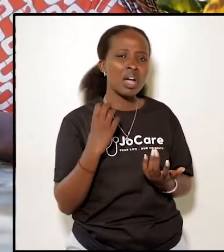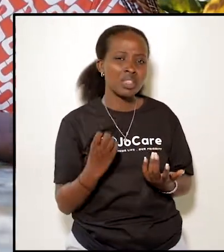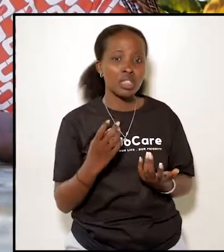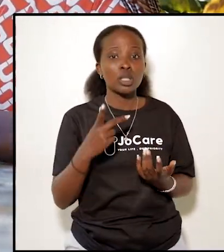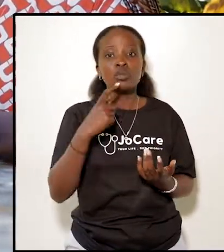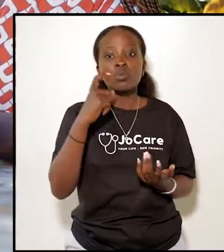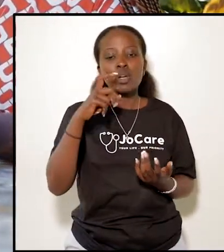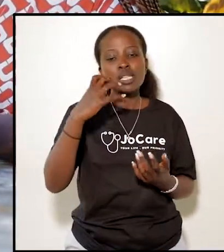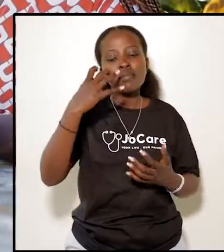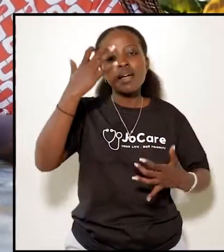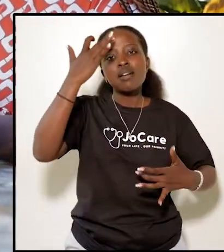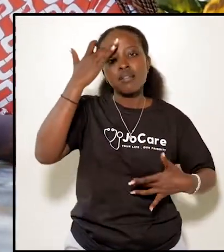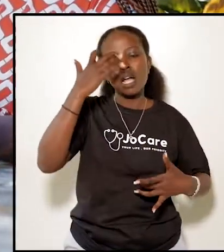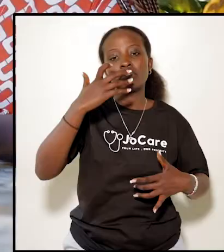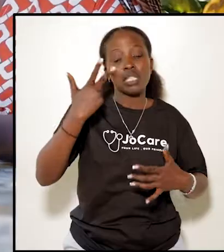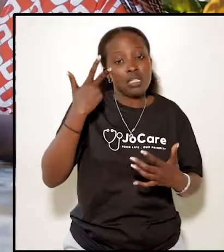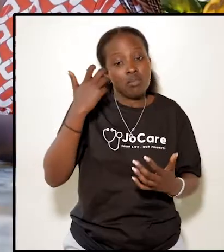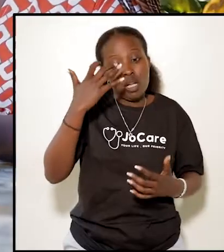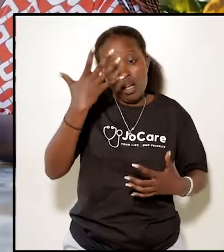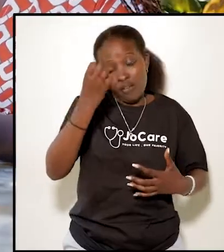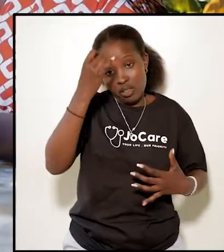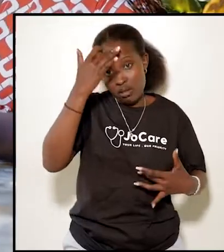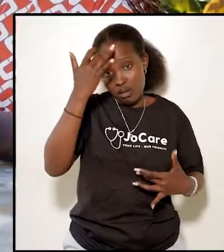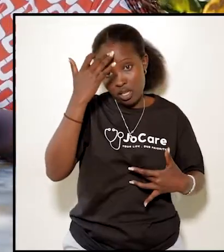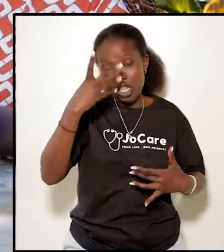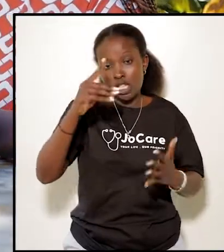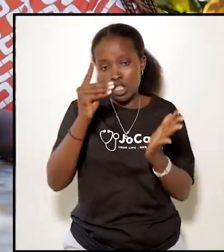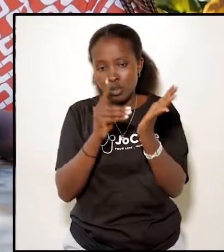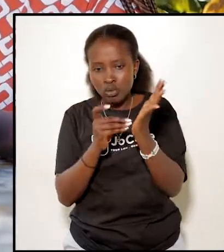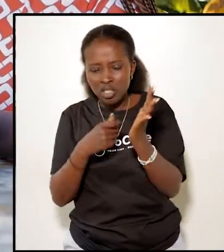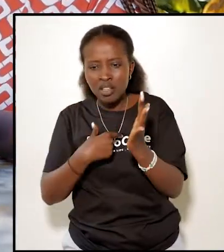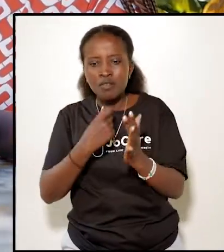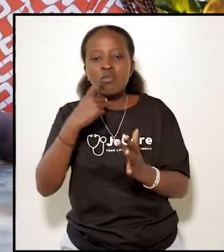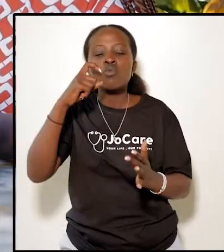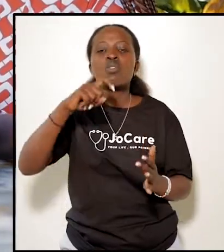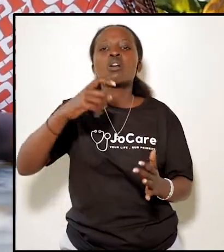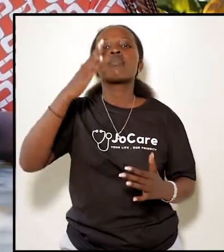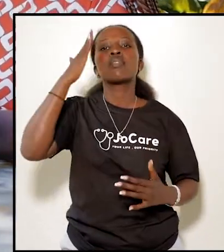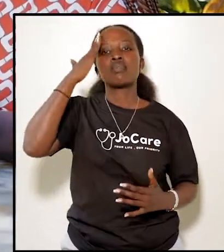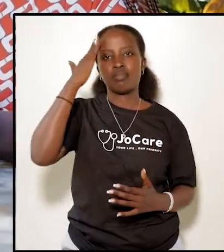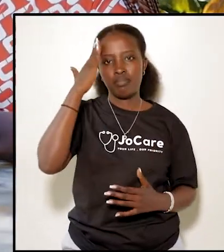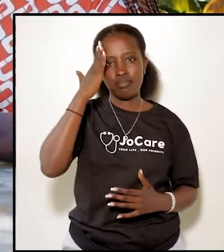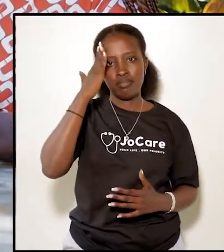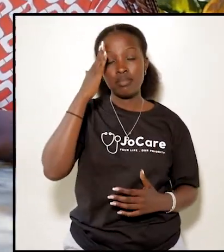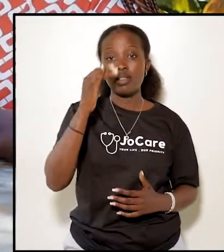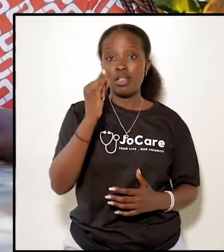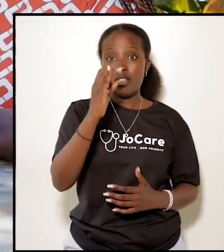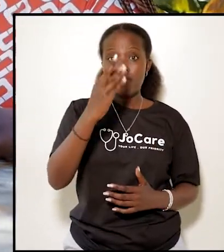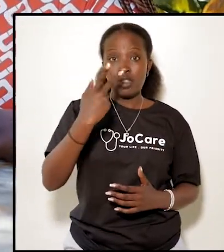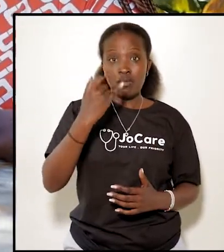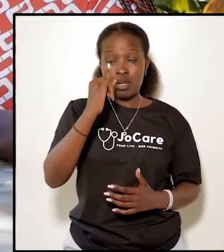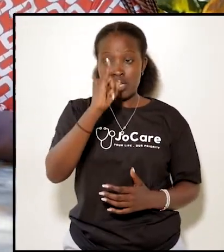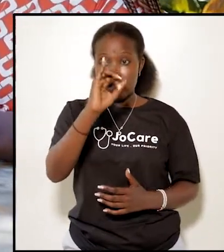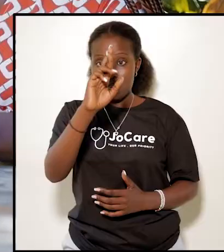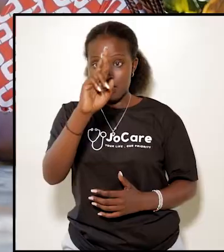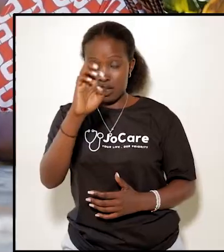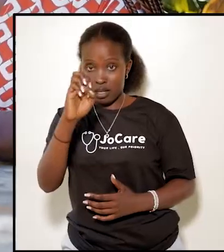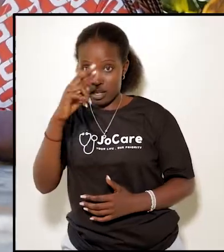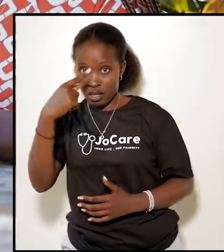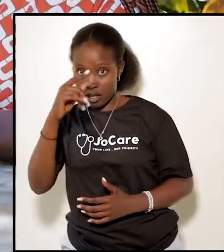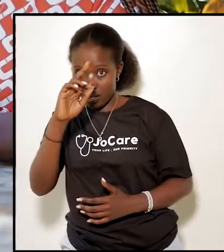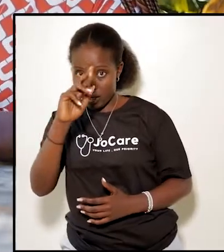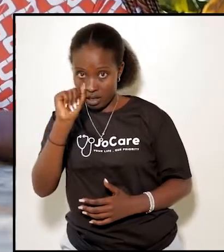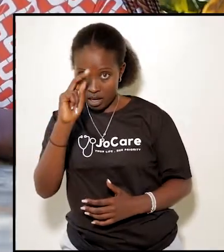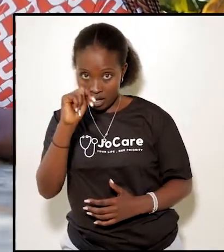4 months? Yes. They should seek help as soon as possible. Okay. Then the doctor is the one to know that your